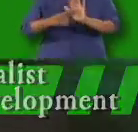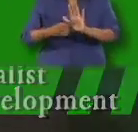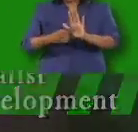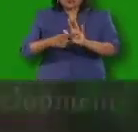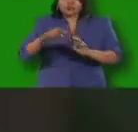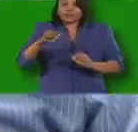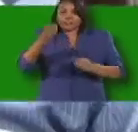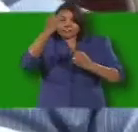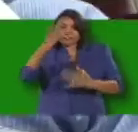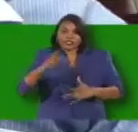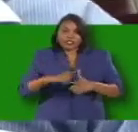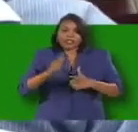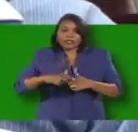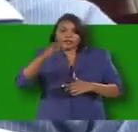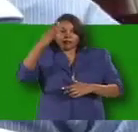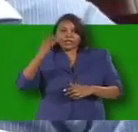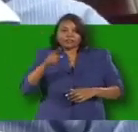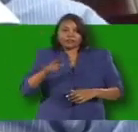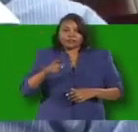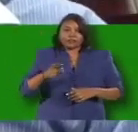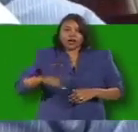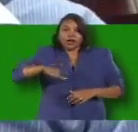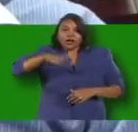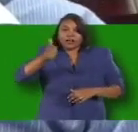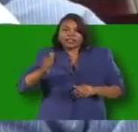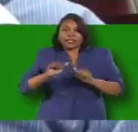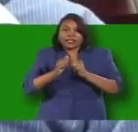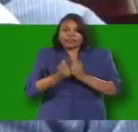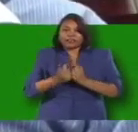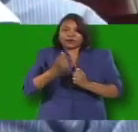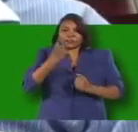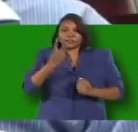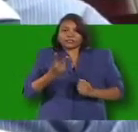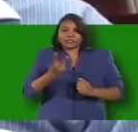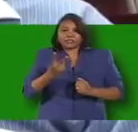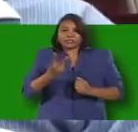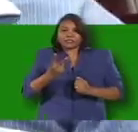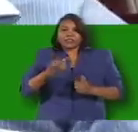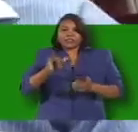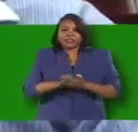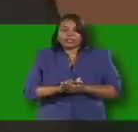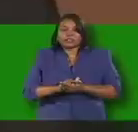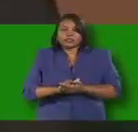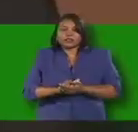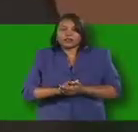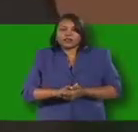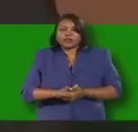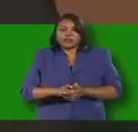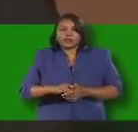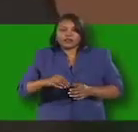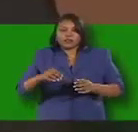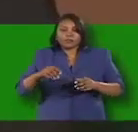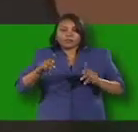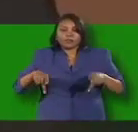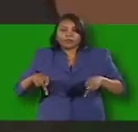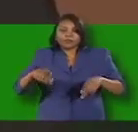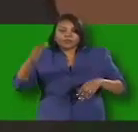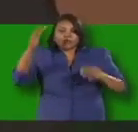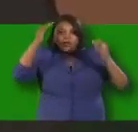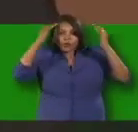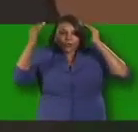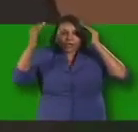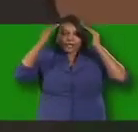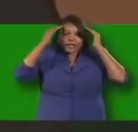data, then they believe you. The other area that we see is that of public awareness and education.